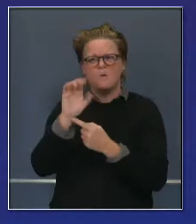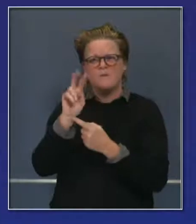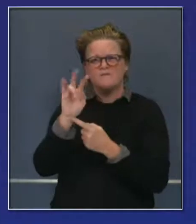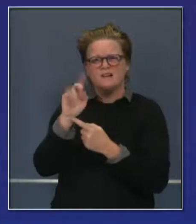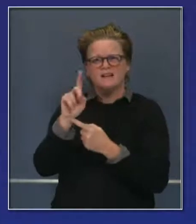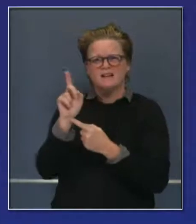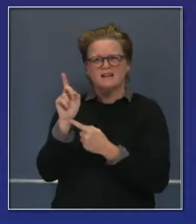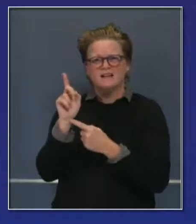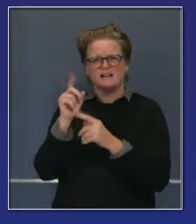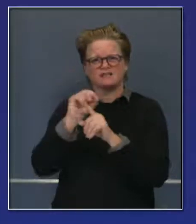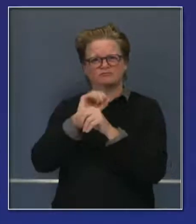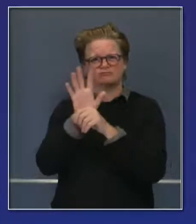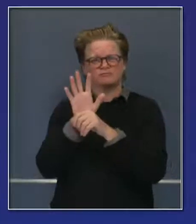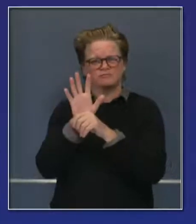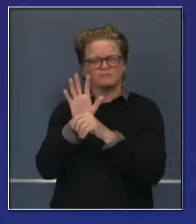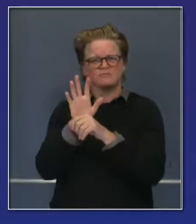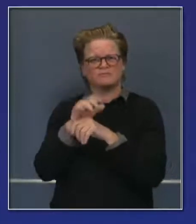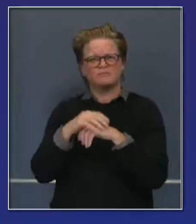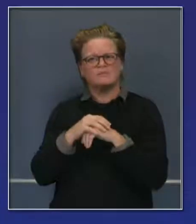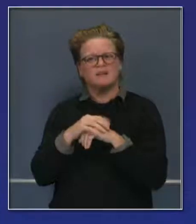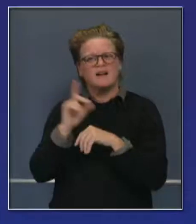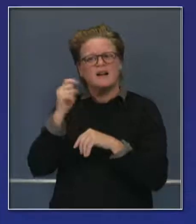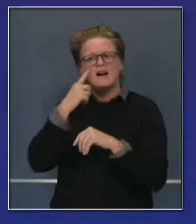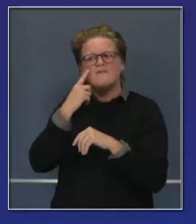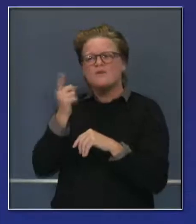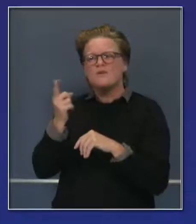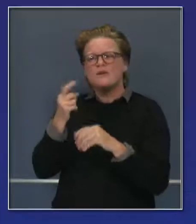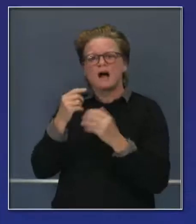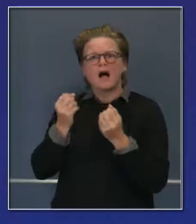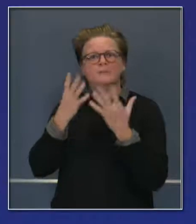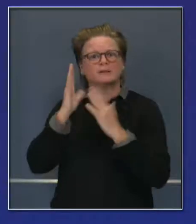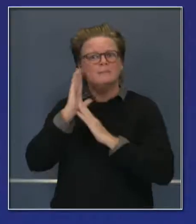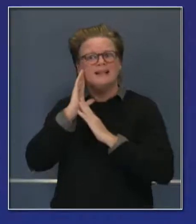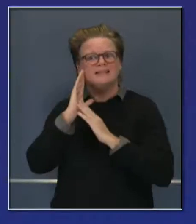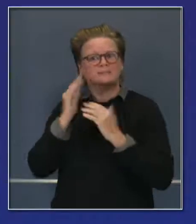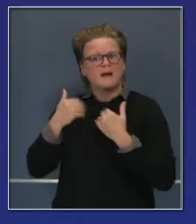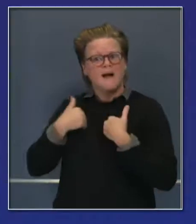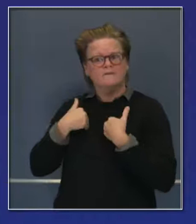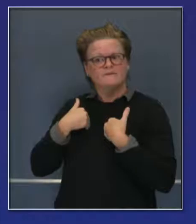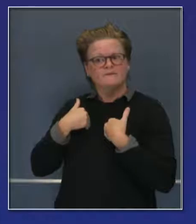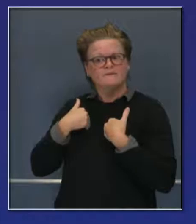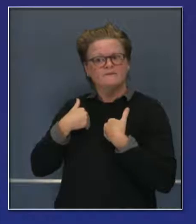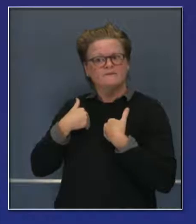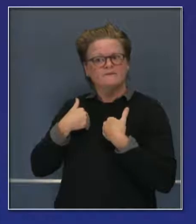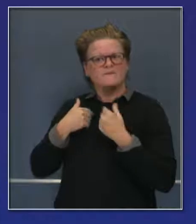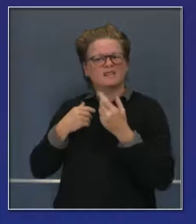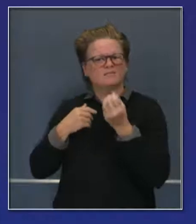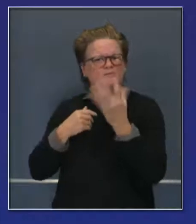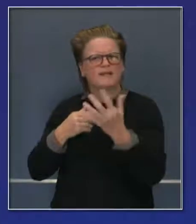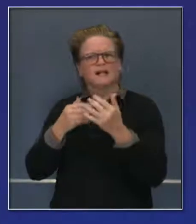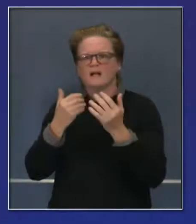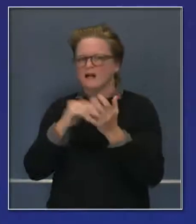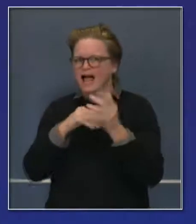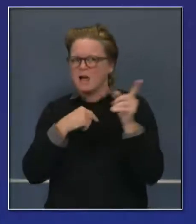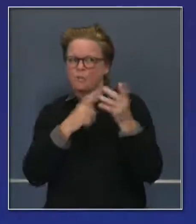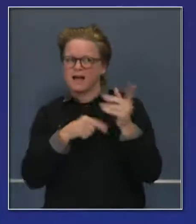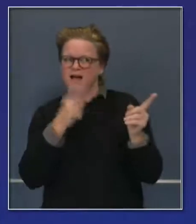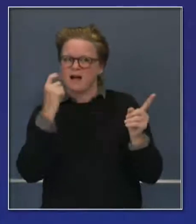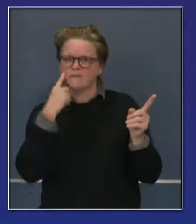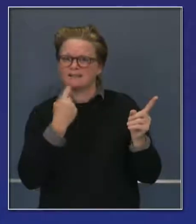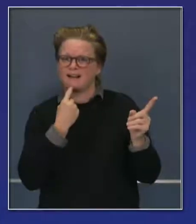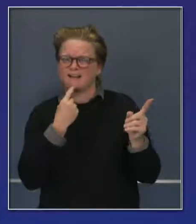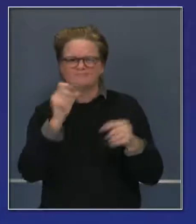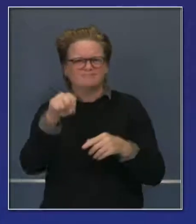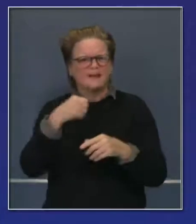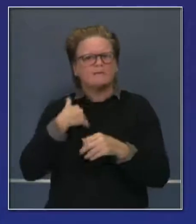A pretty small percentage of our hospital beds are taken up with people with COVID. We're ready if more get COVID. But we got tens of thousands